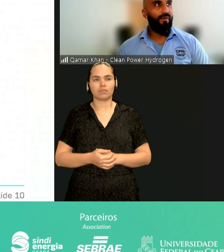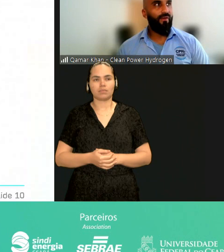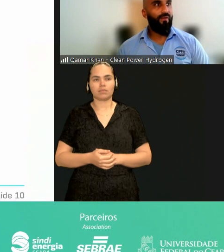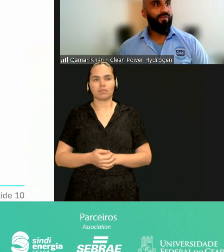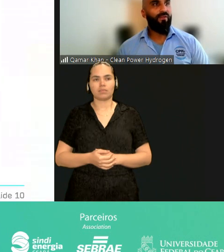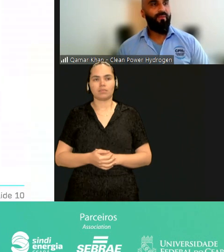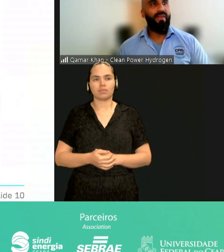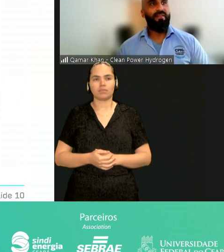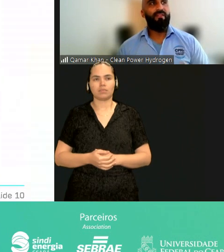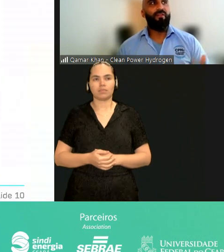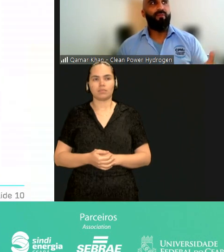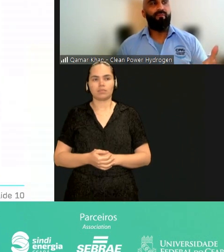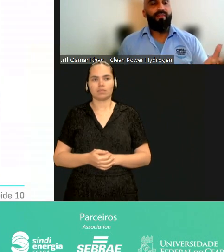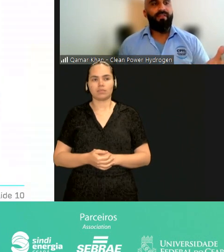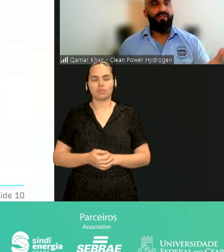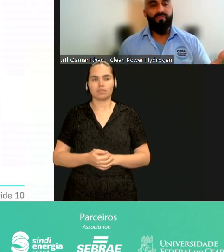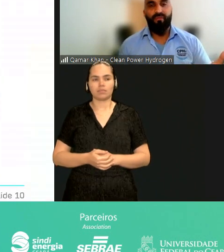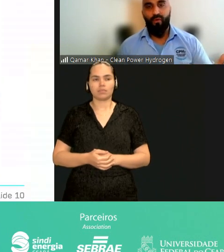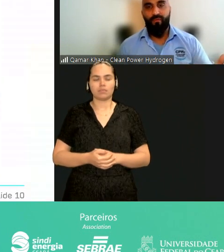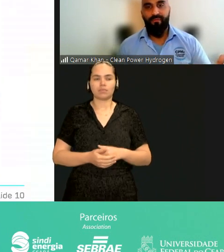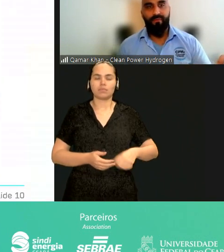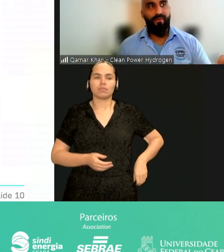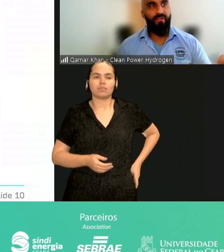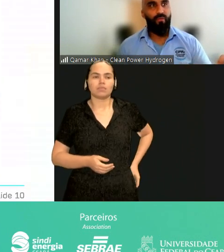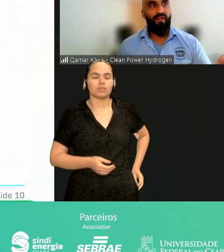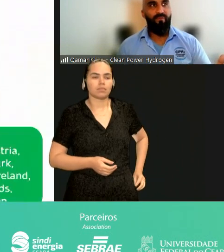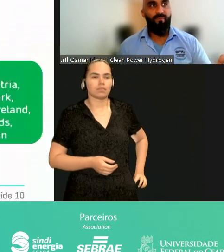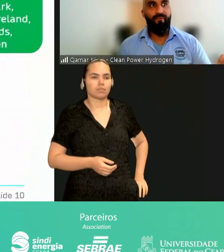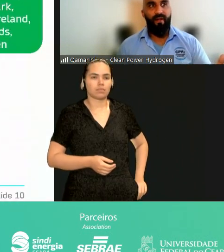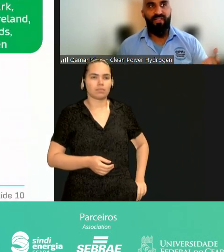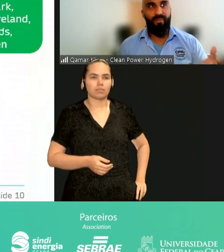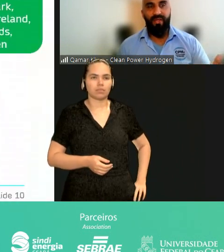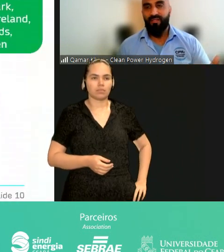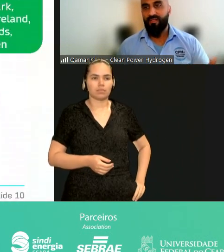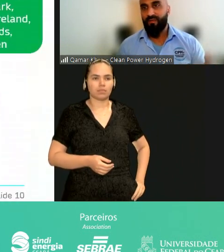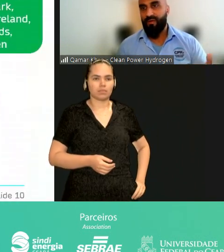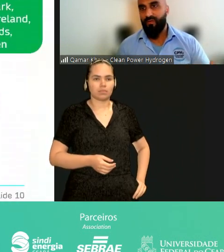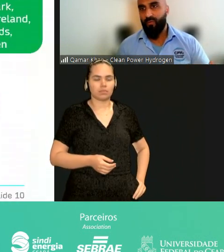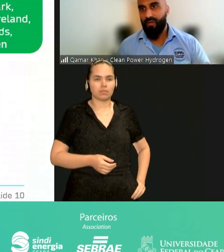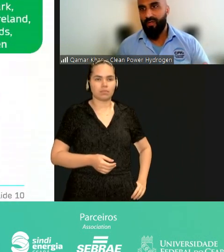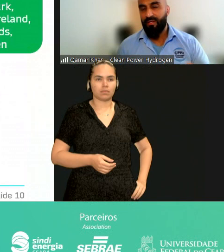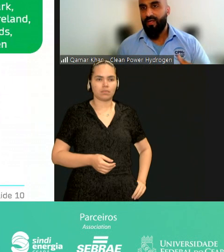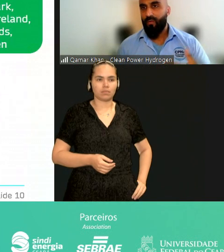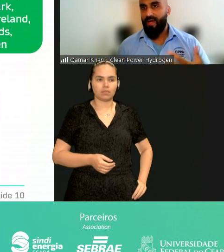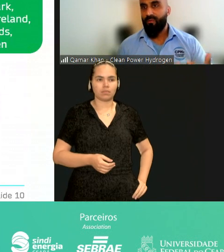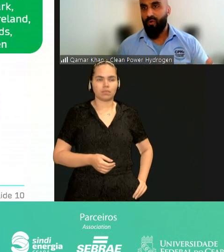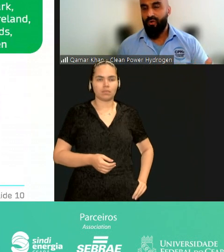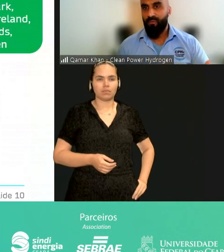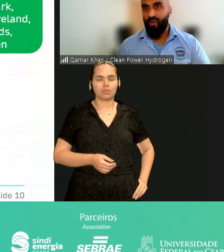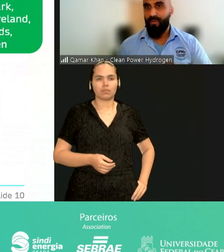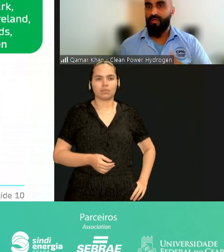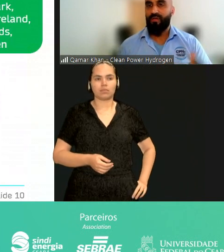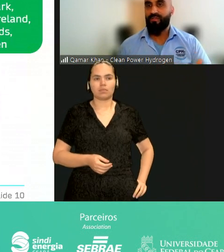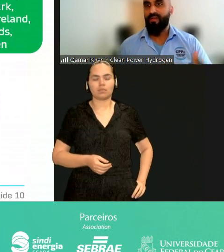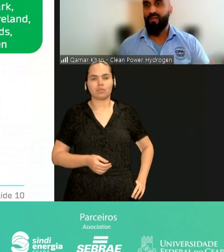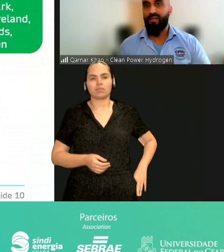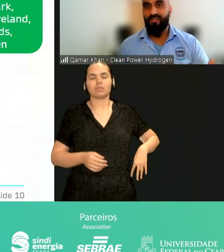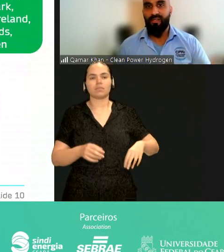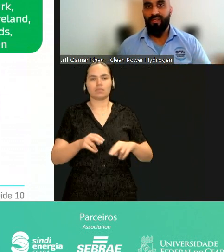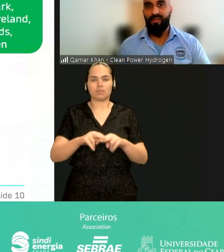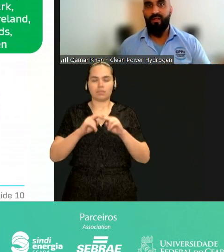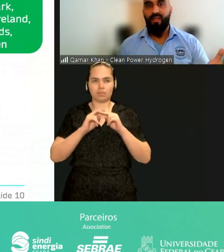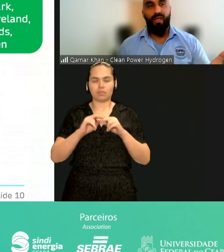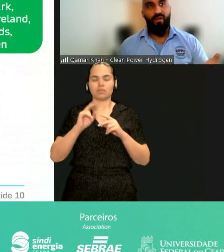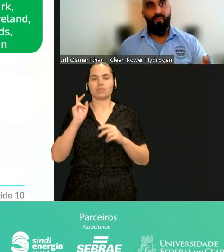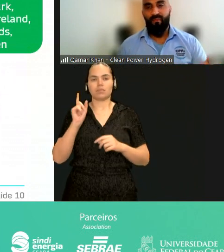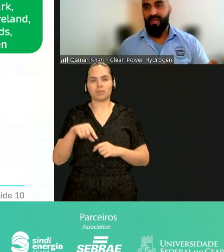There we go. So the patent, this is just for information. We have various patents around the world. We're adding more and more because our technology has